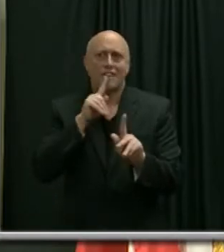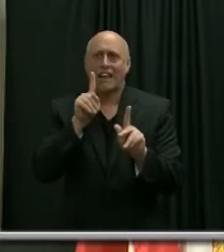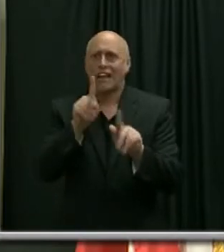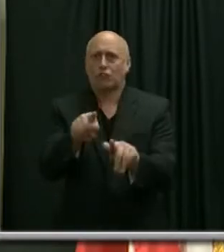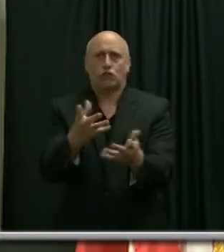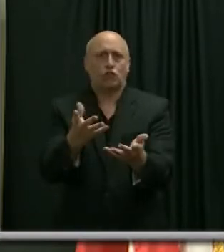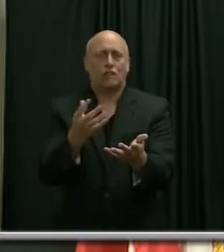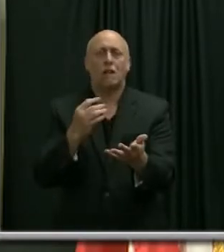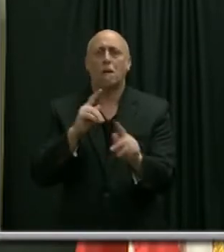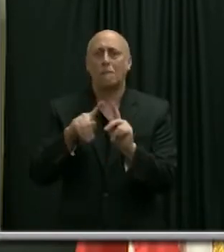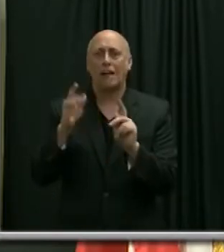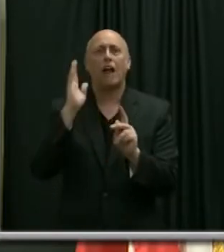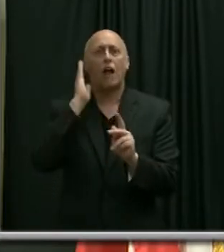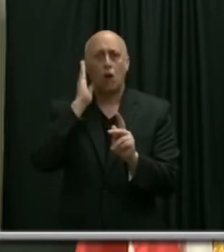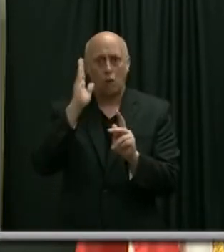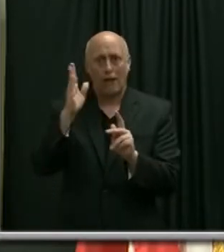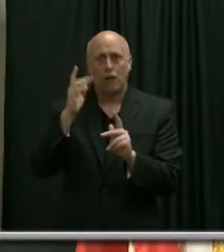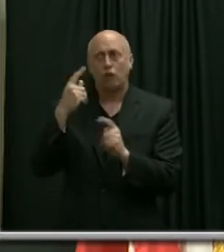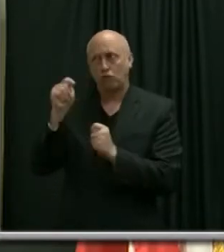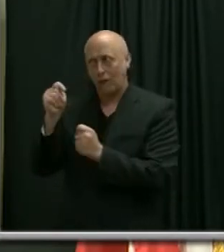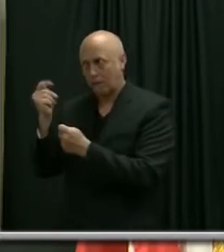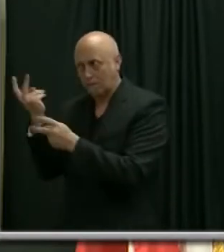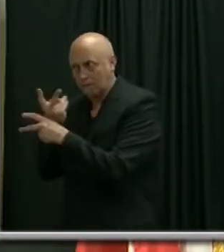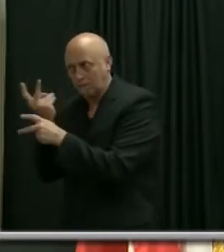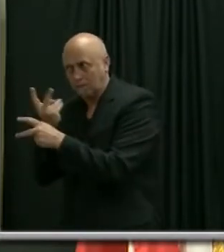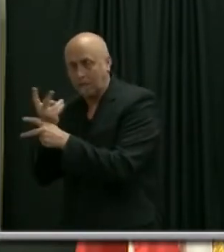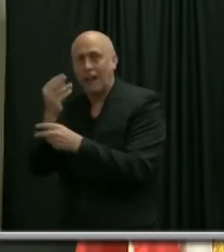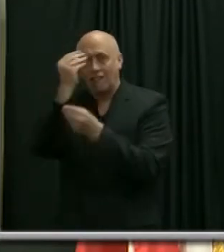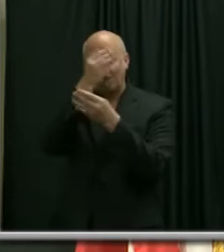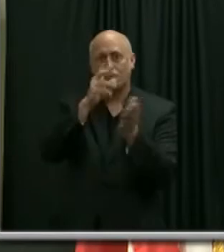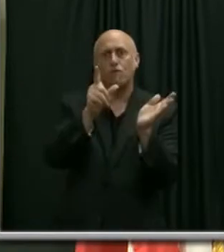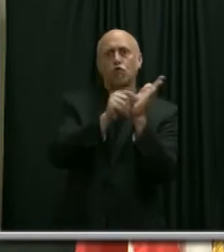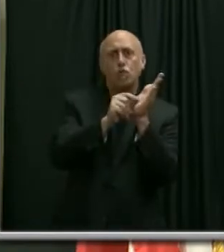sure that we get it to all the journalists that are listening. Thank you.